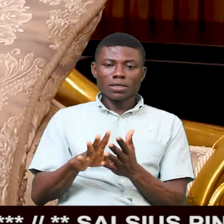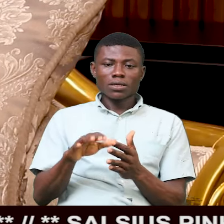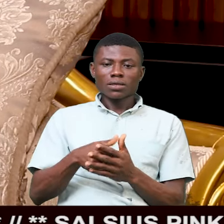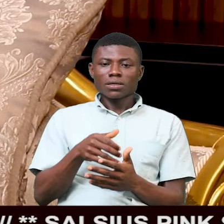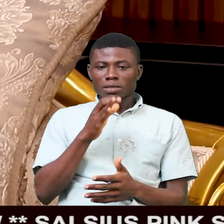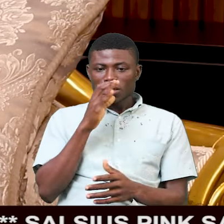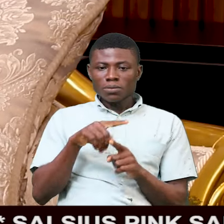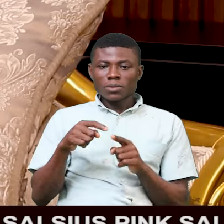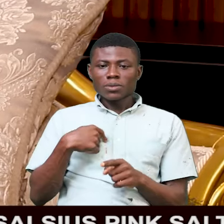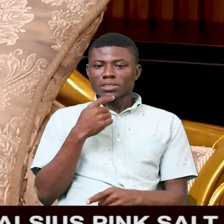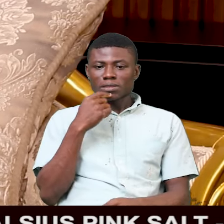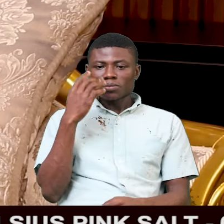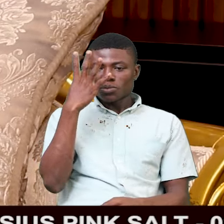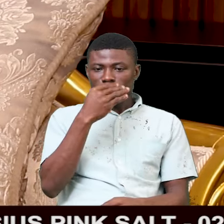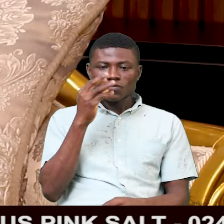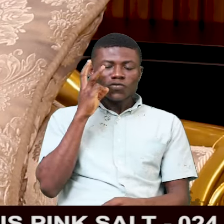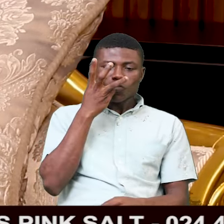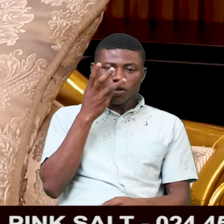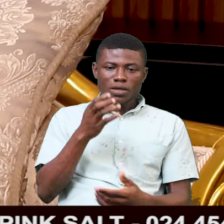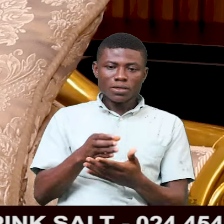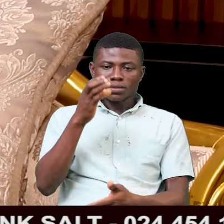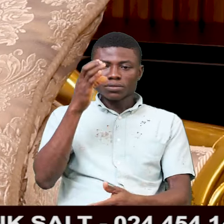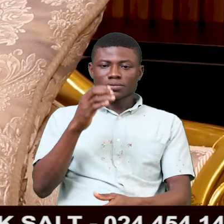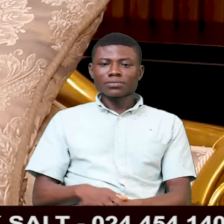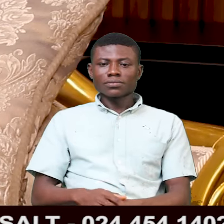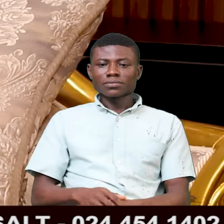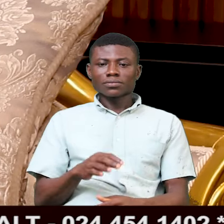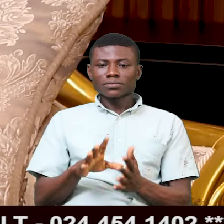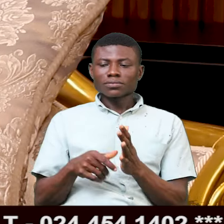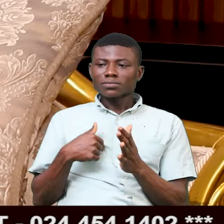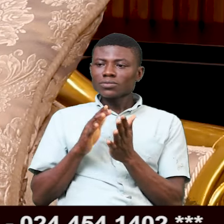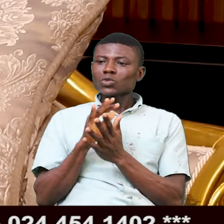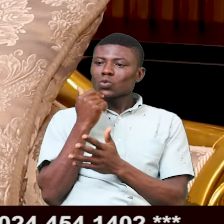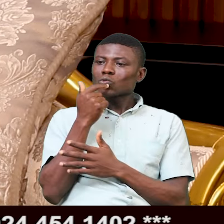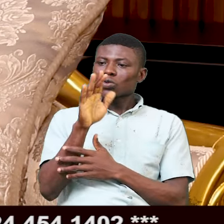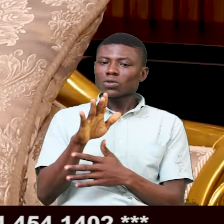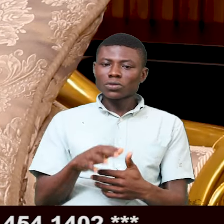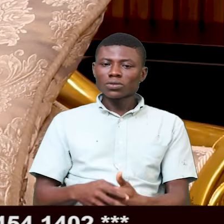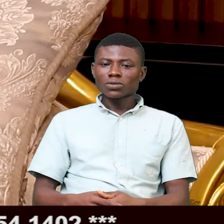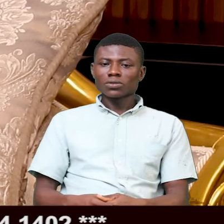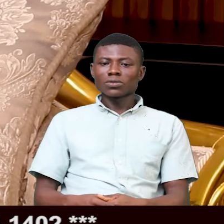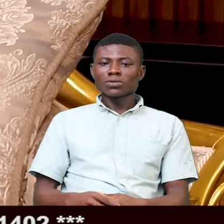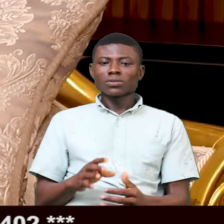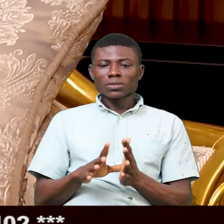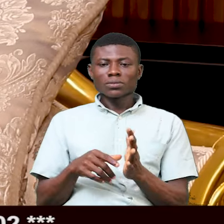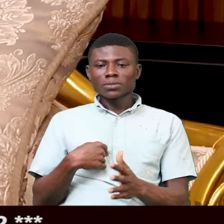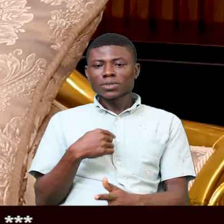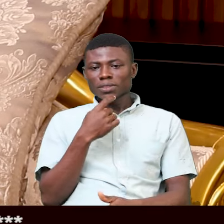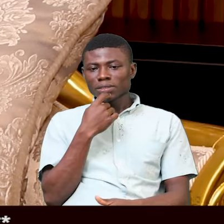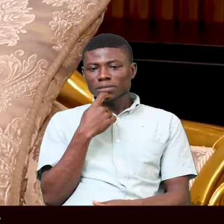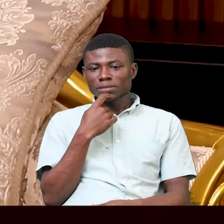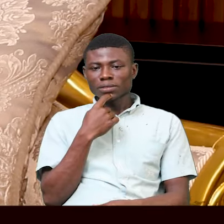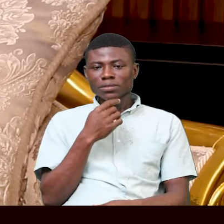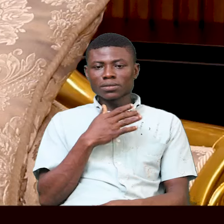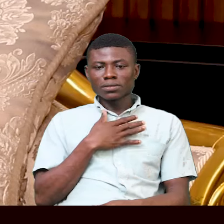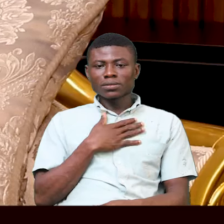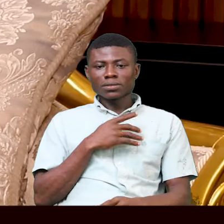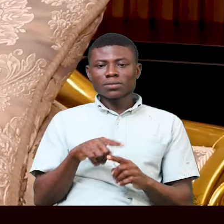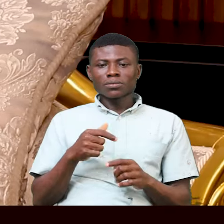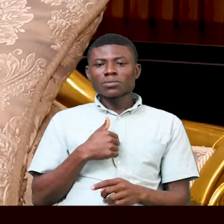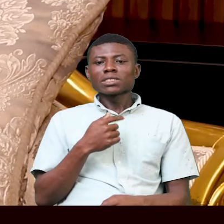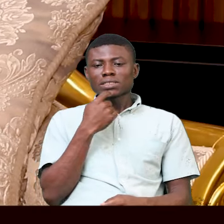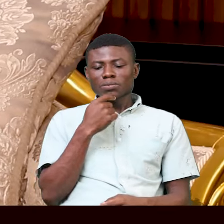Omudi no me I'm saying this is a very beautiful wine glass. And I'm saying why dear? And I see you. Lady, and I'm saying, I